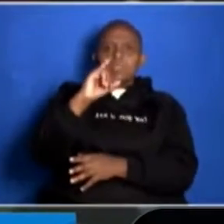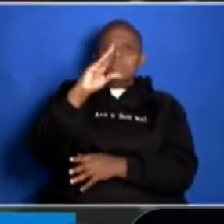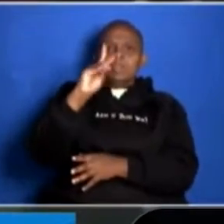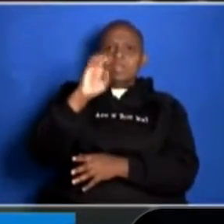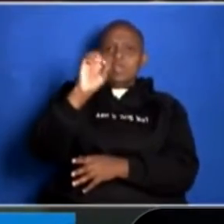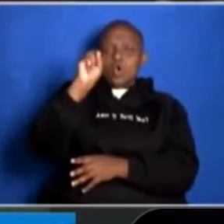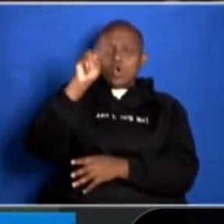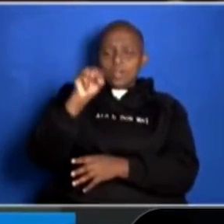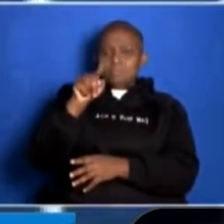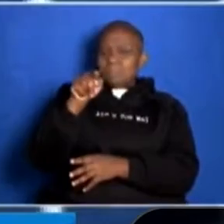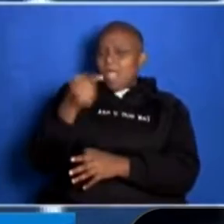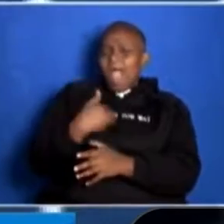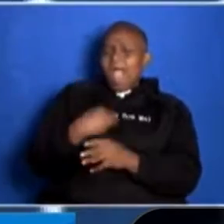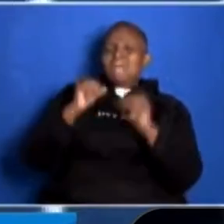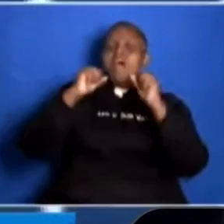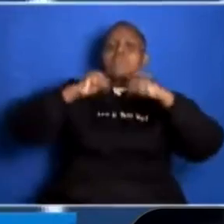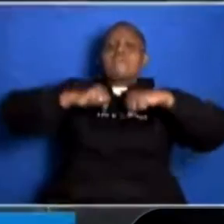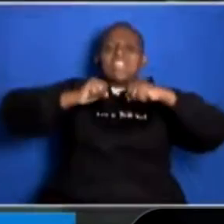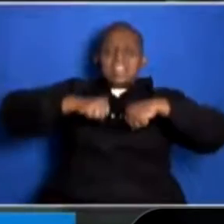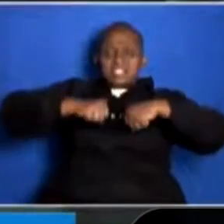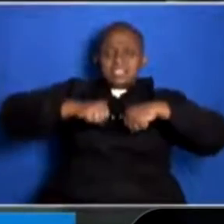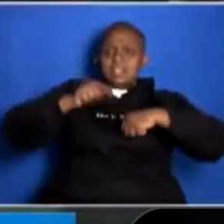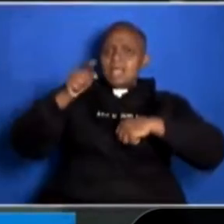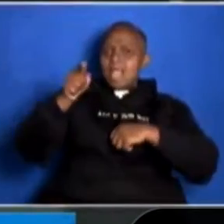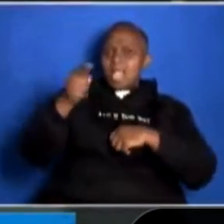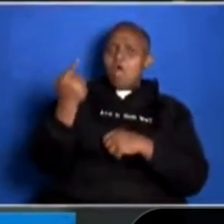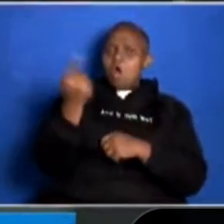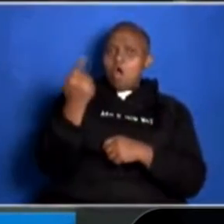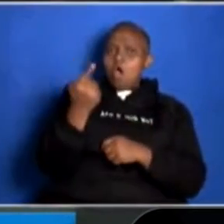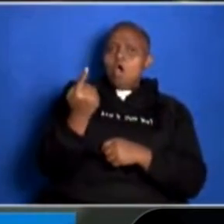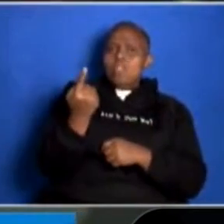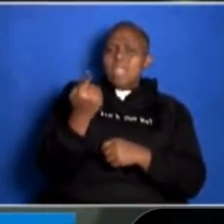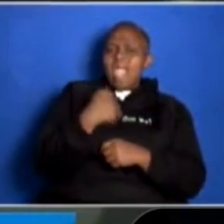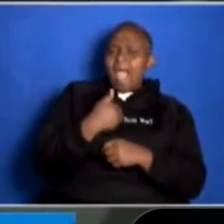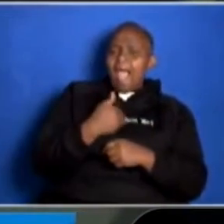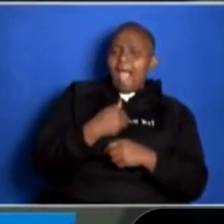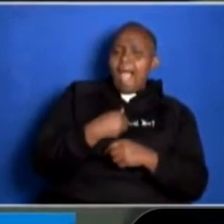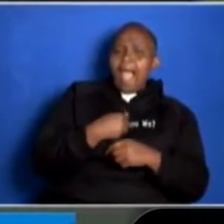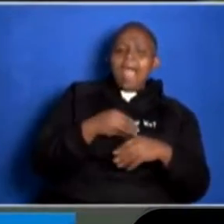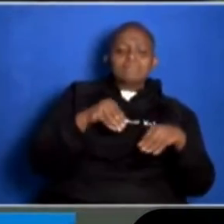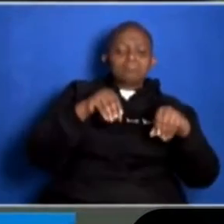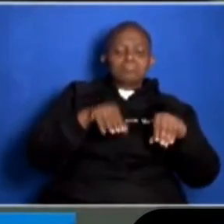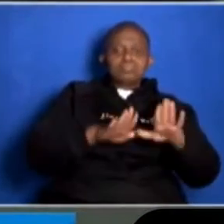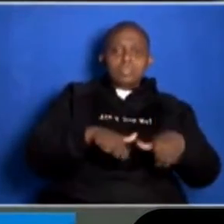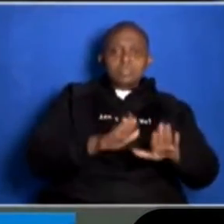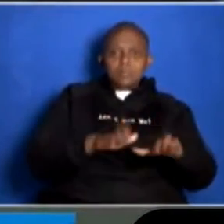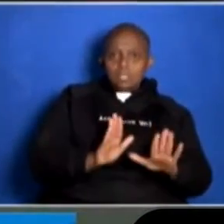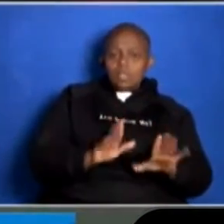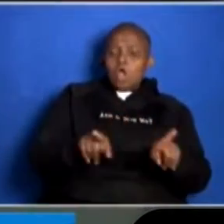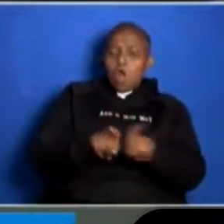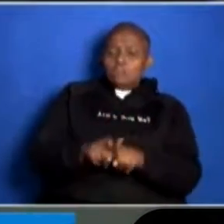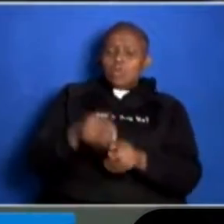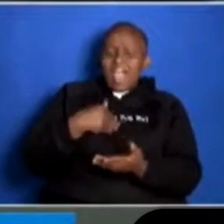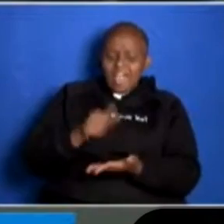had a covenant. Alikuwa na agano Gideon. He was the one with only wheat. Ndiye alikuwa na ngano peke yake. And the wine press. Na ambaye